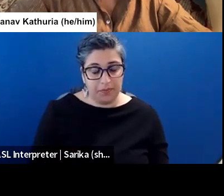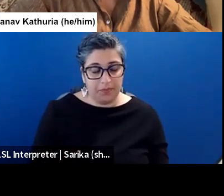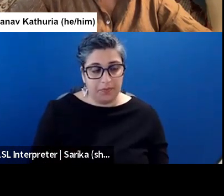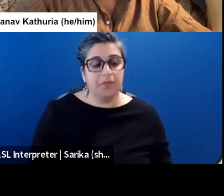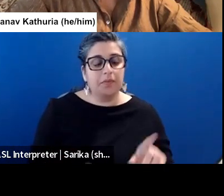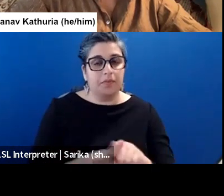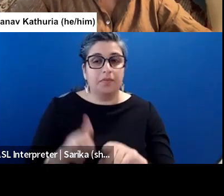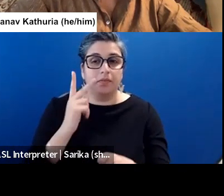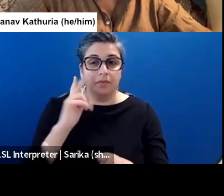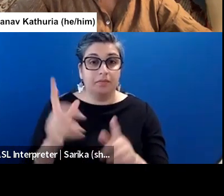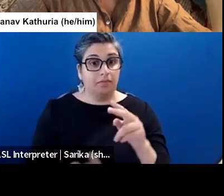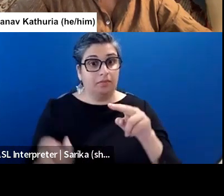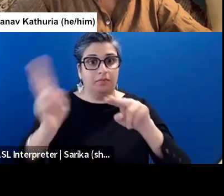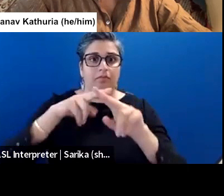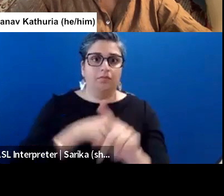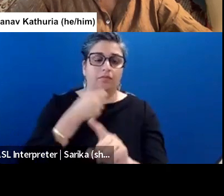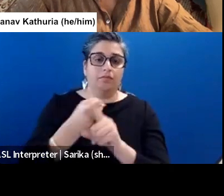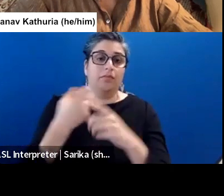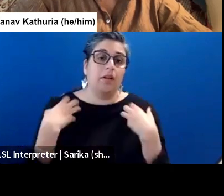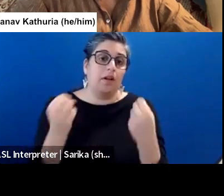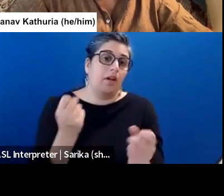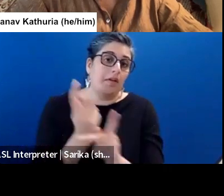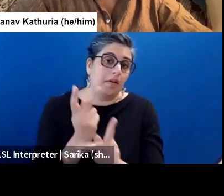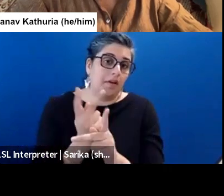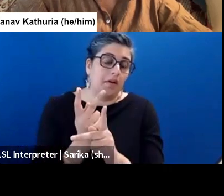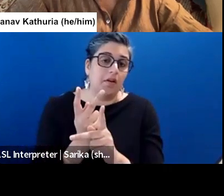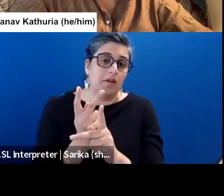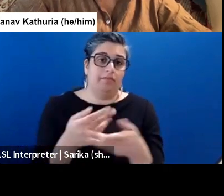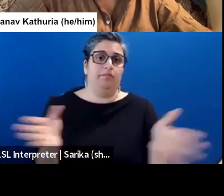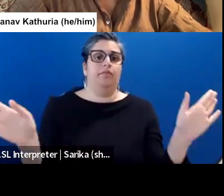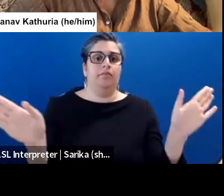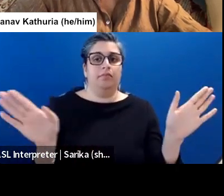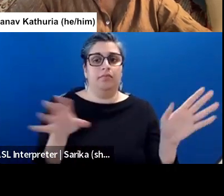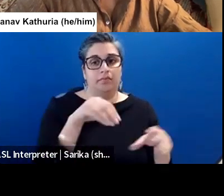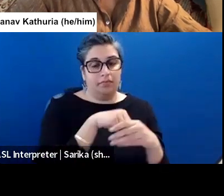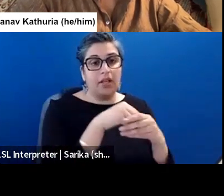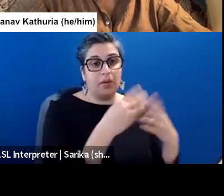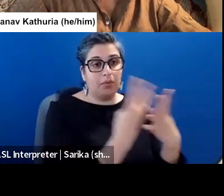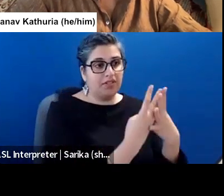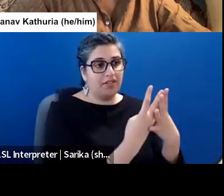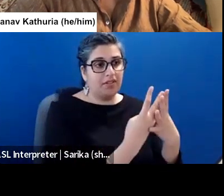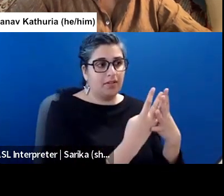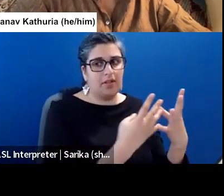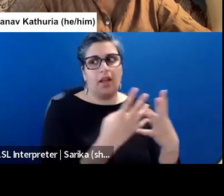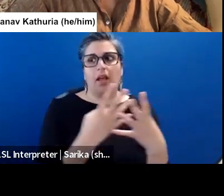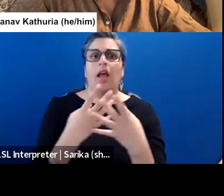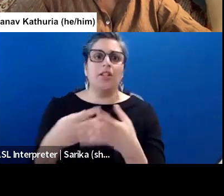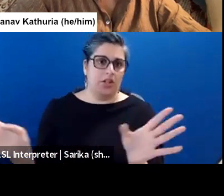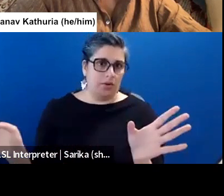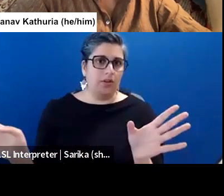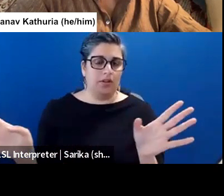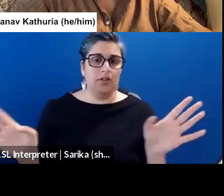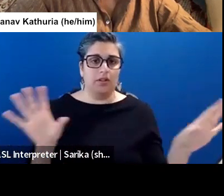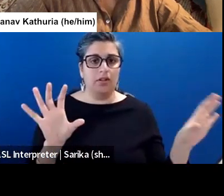a huge impact on people's access to healthcare. And this was in prisons and outside of them, right? So anything